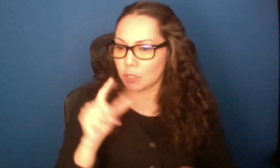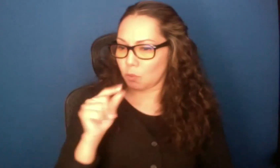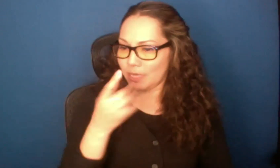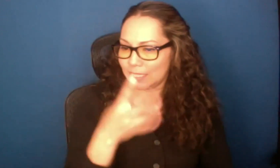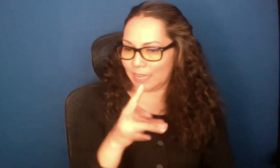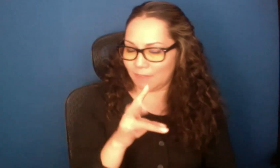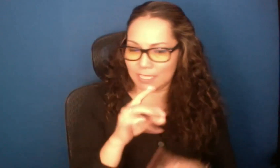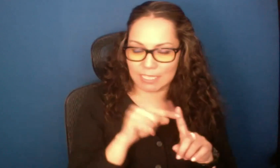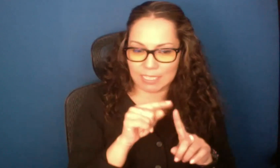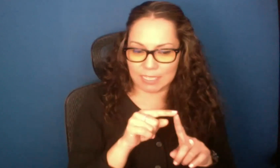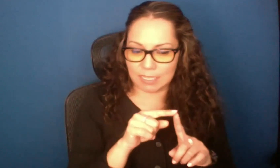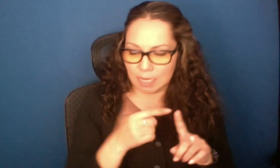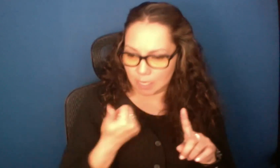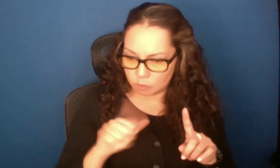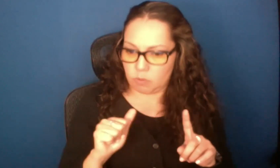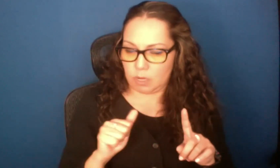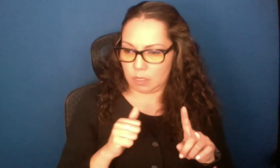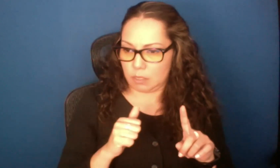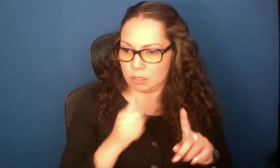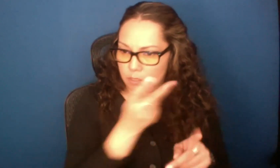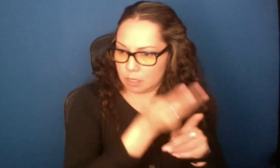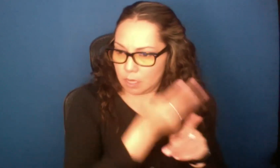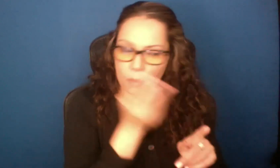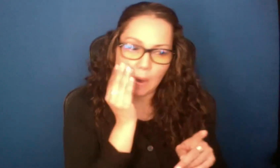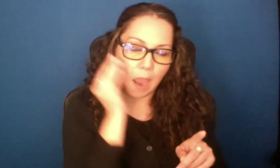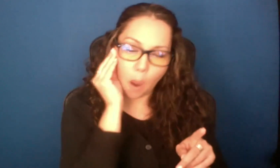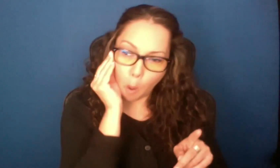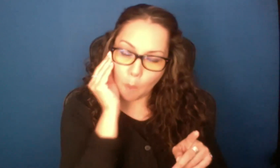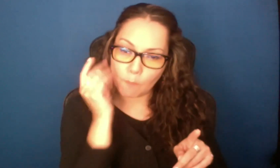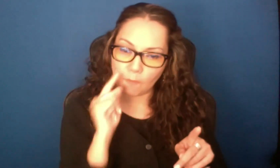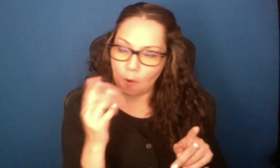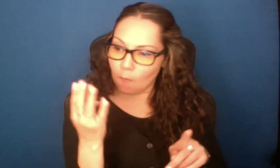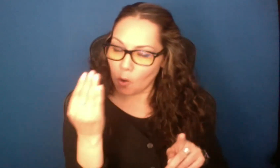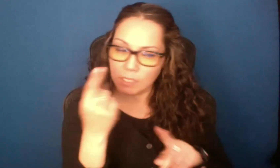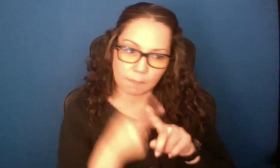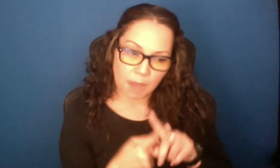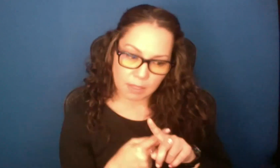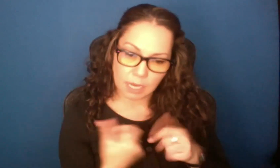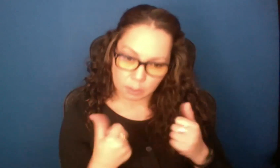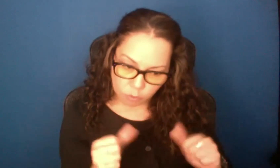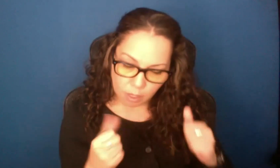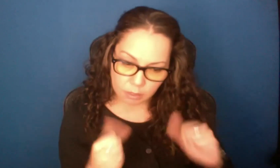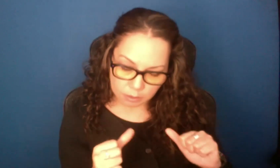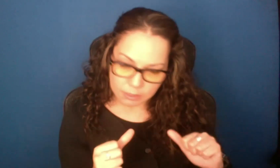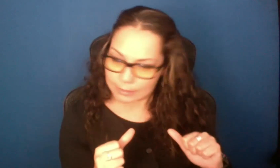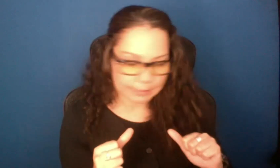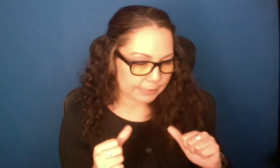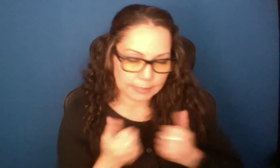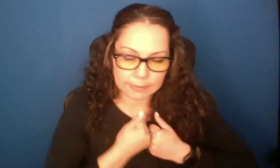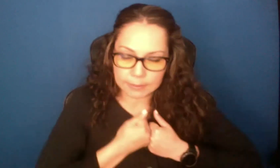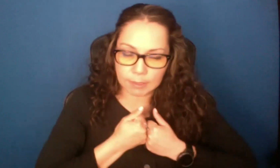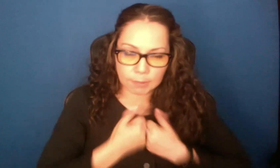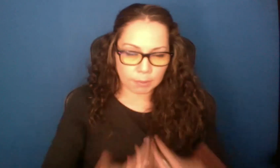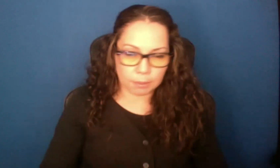attempting to care for her at home for 14 months, we were completely worn out,